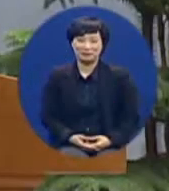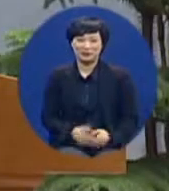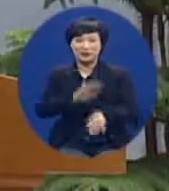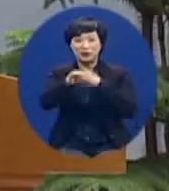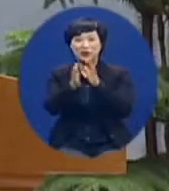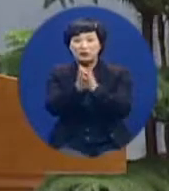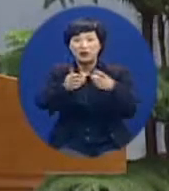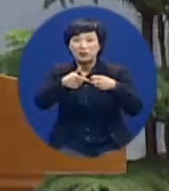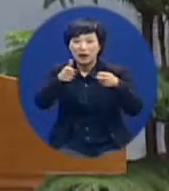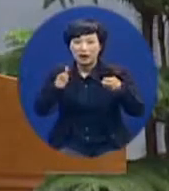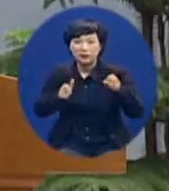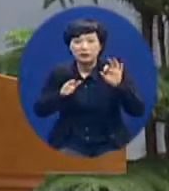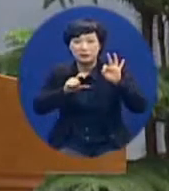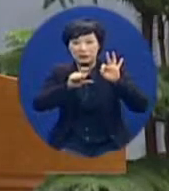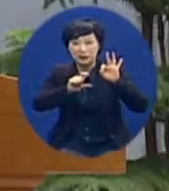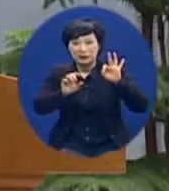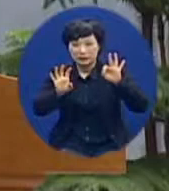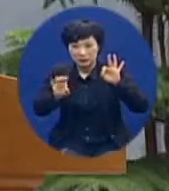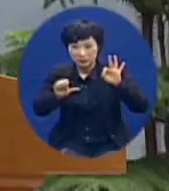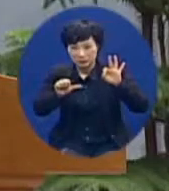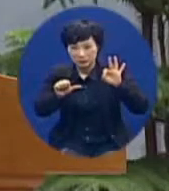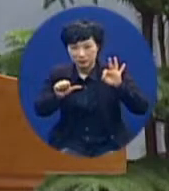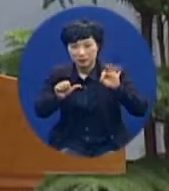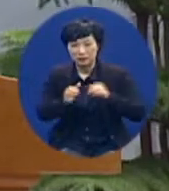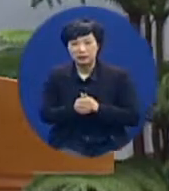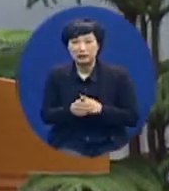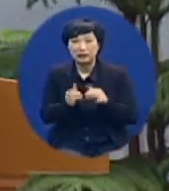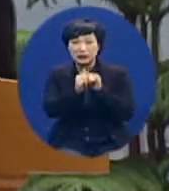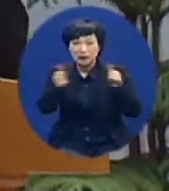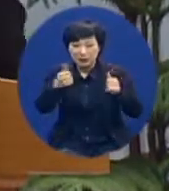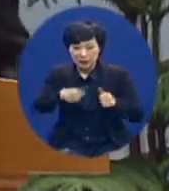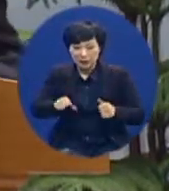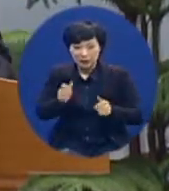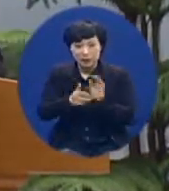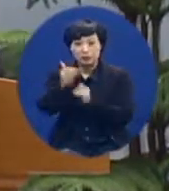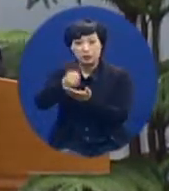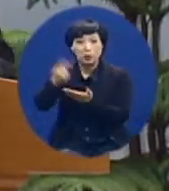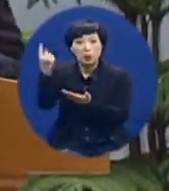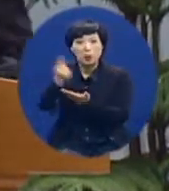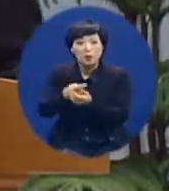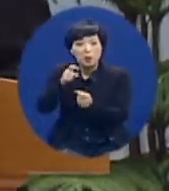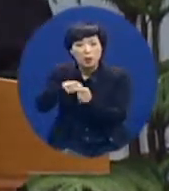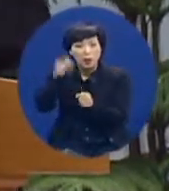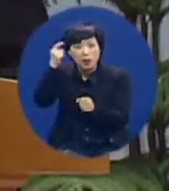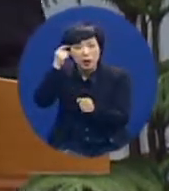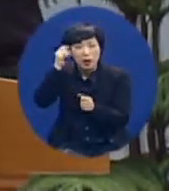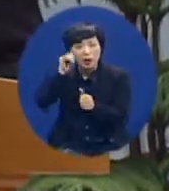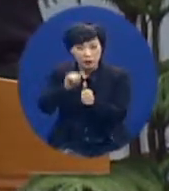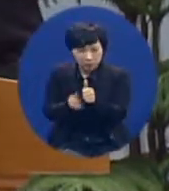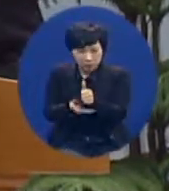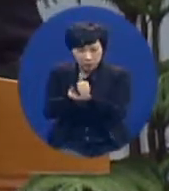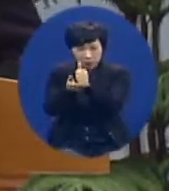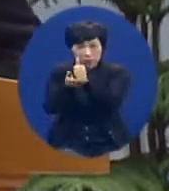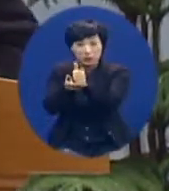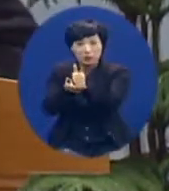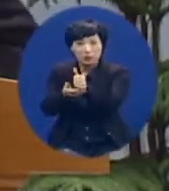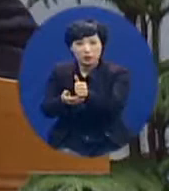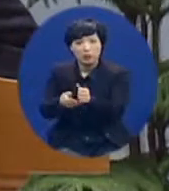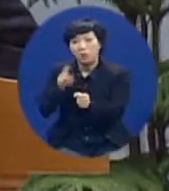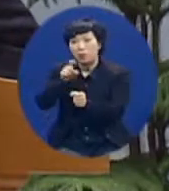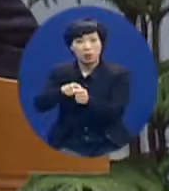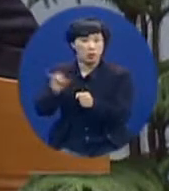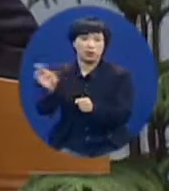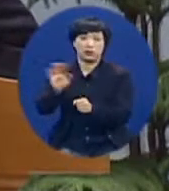Mark chapter 10 verse 49 says, For even the Son of Man did not come to be served,